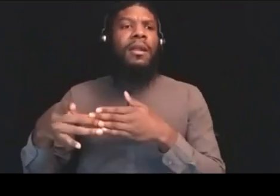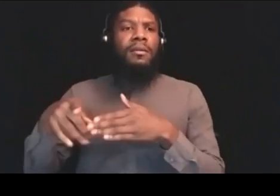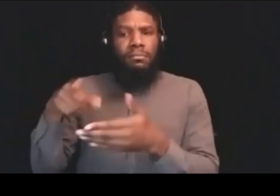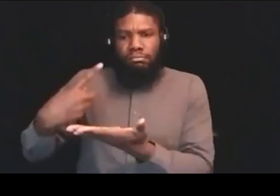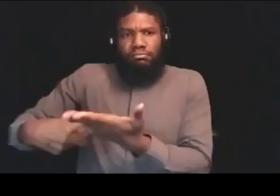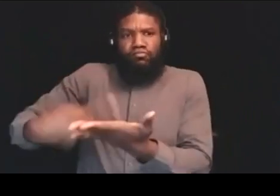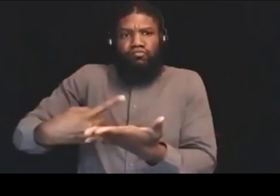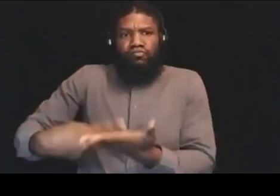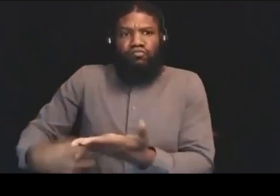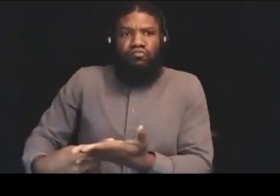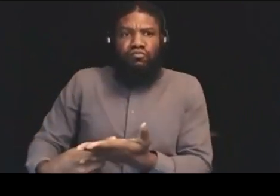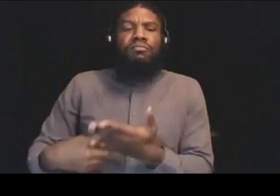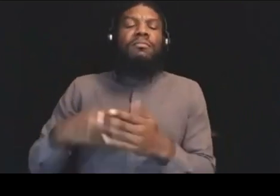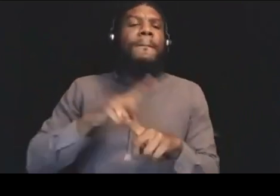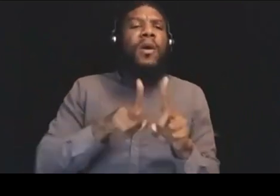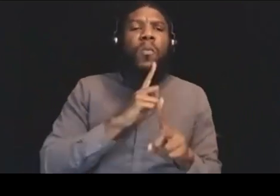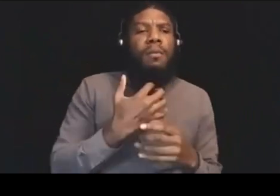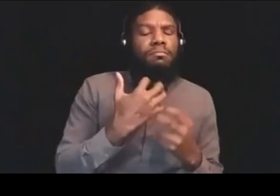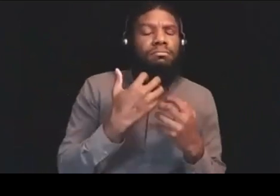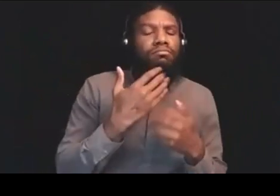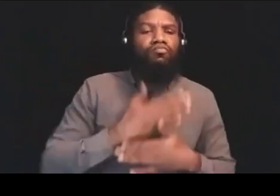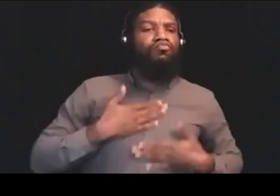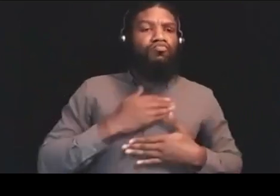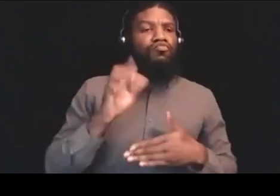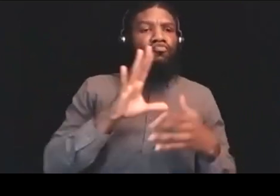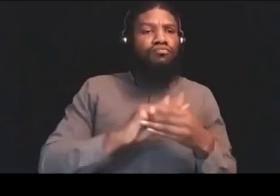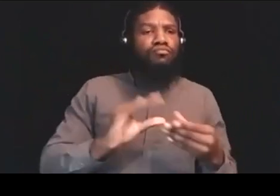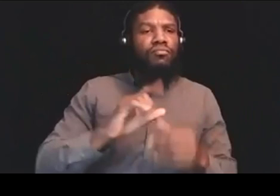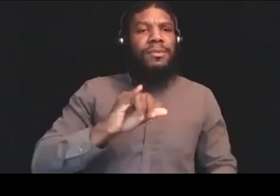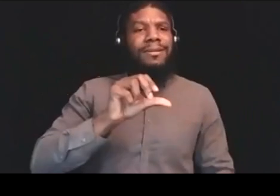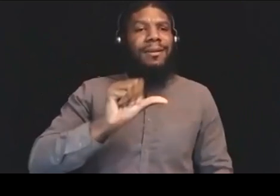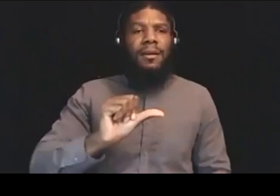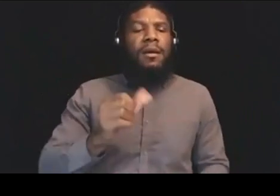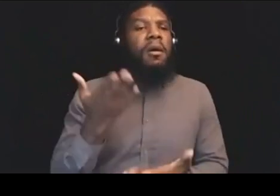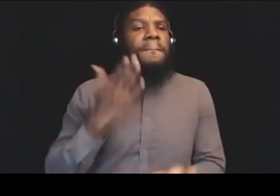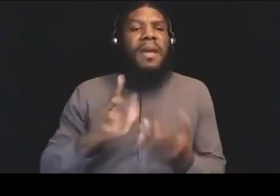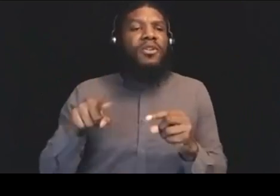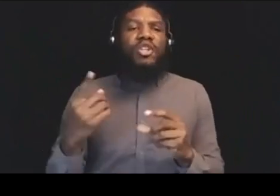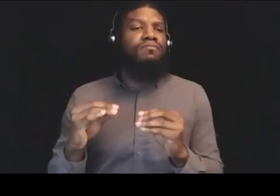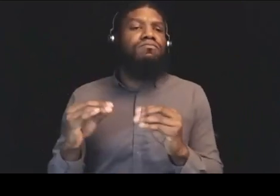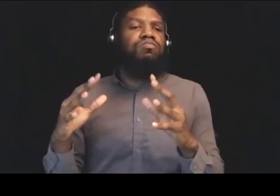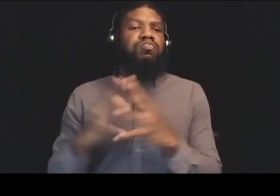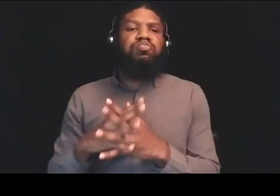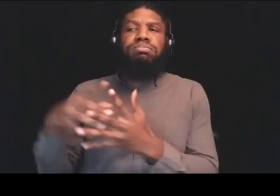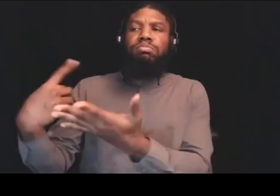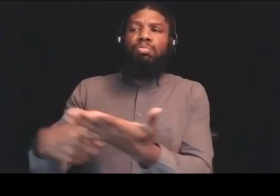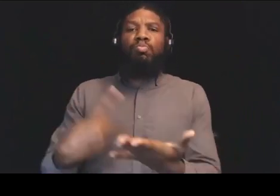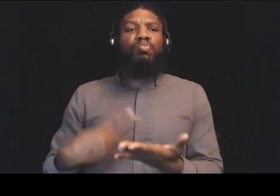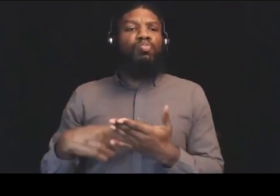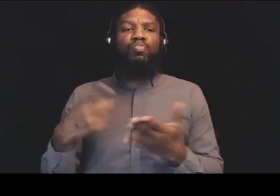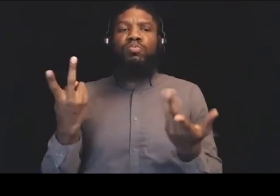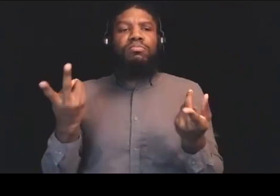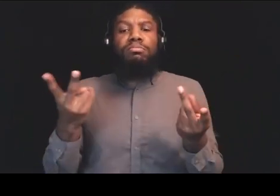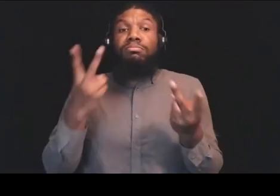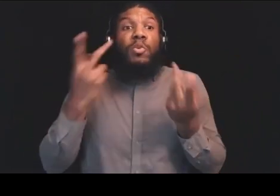what you're saying, Lisa, which is maybe just having a discussion and seeing where it takes us might be helpful in